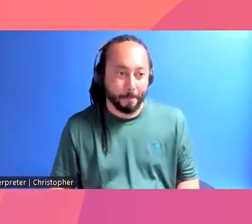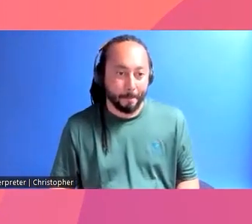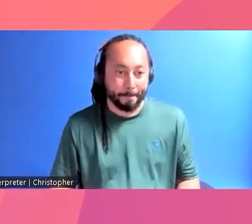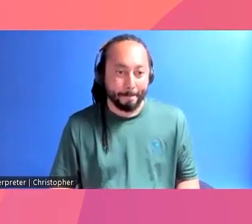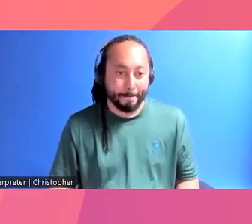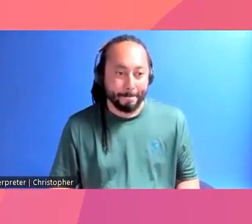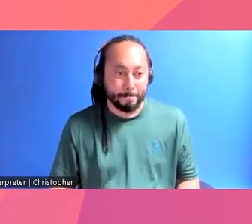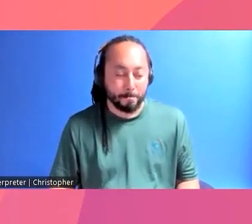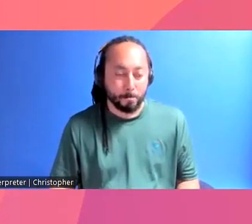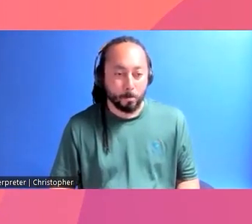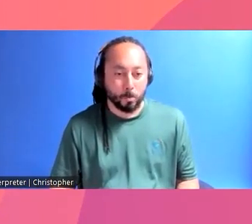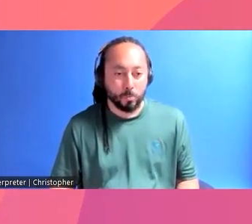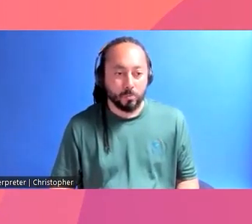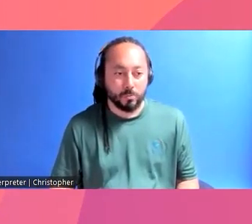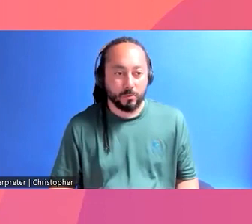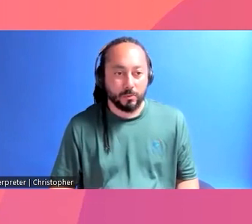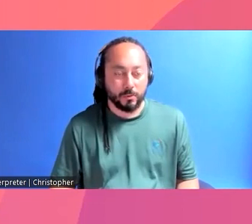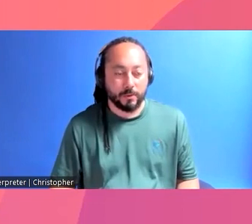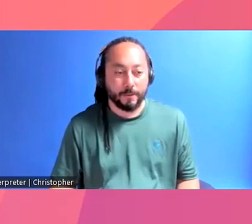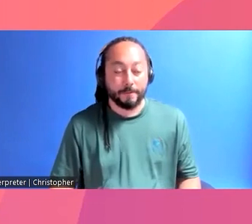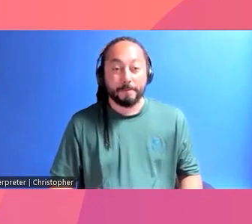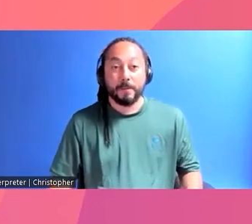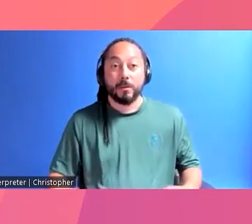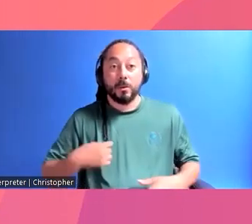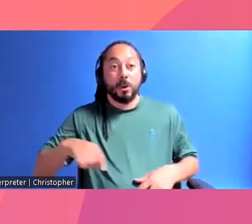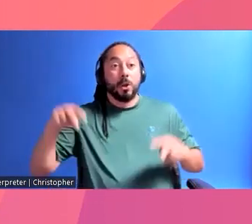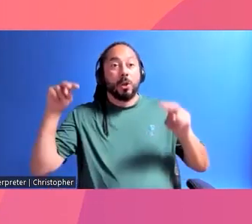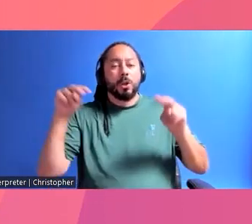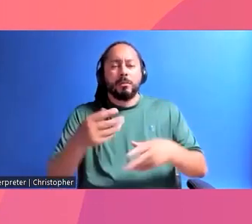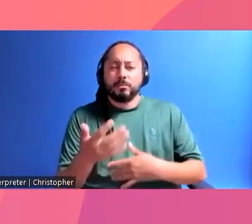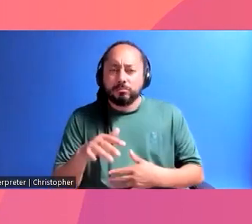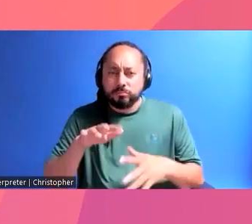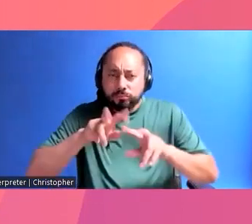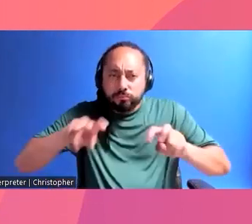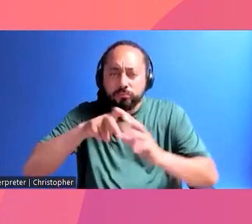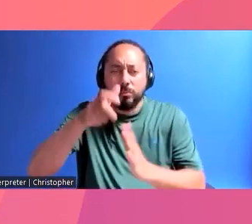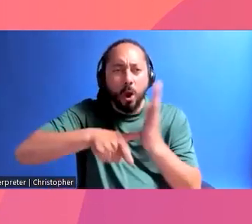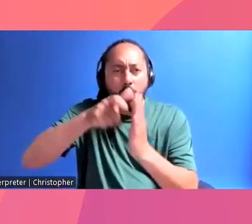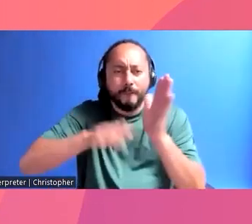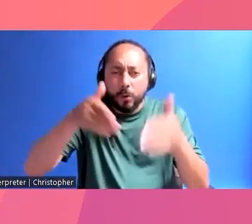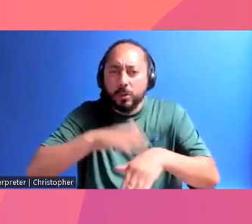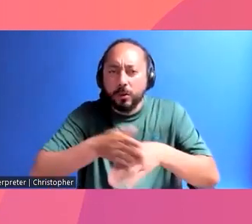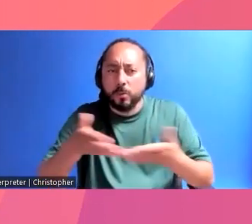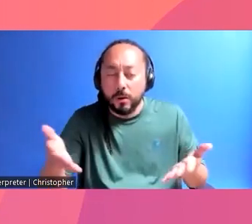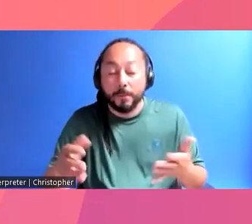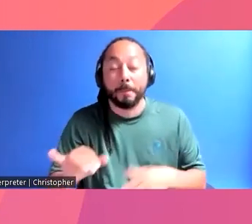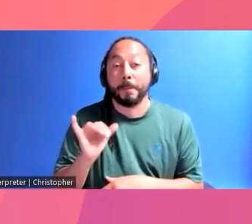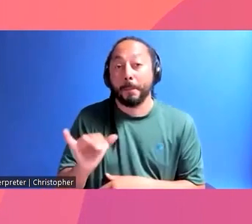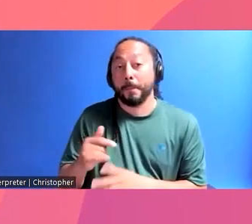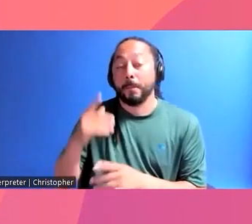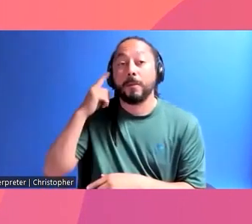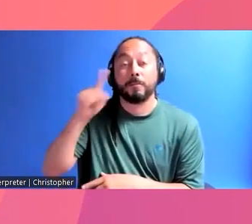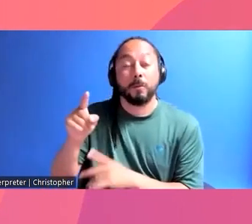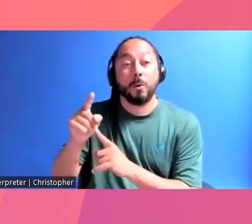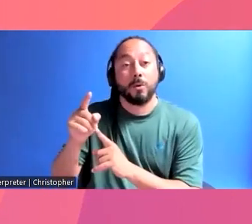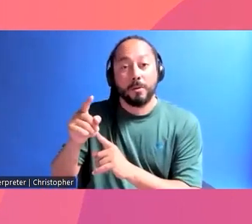When we looked at what these articles focused on, the most common focus for the clinical care journey for Black people with